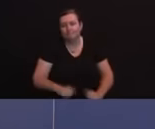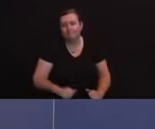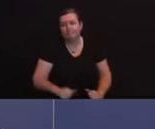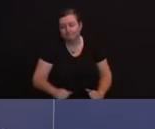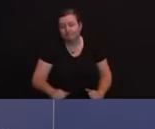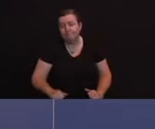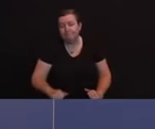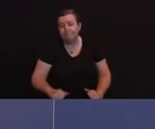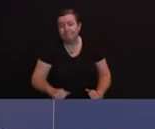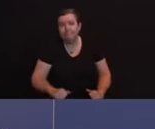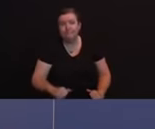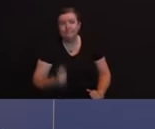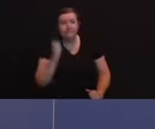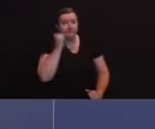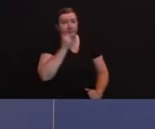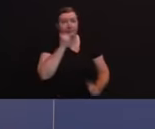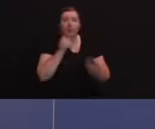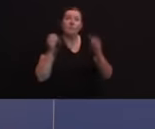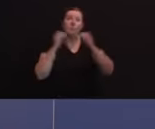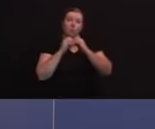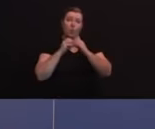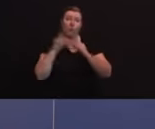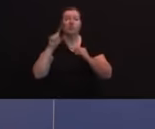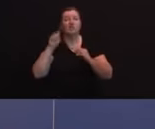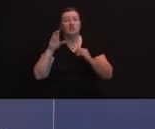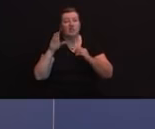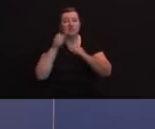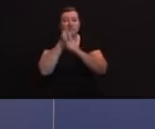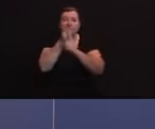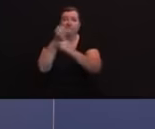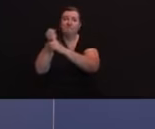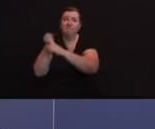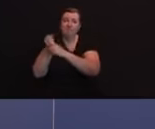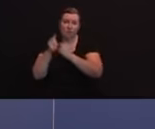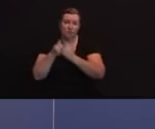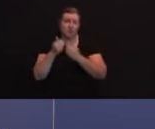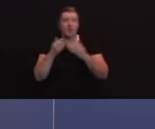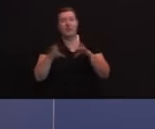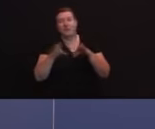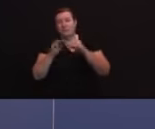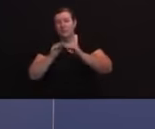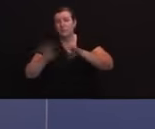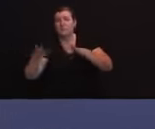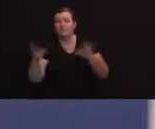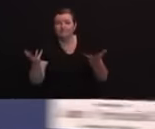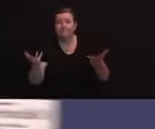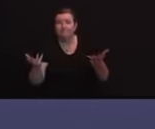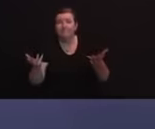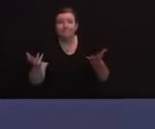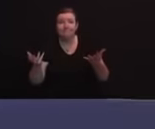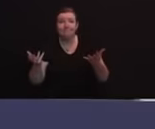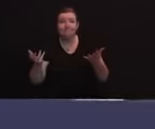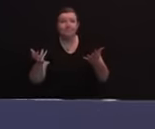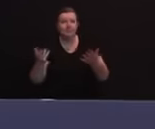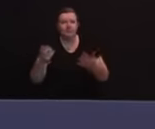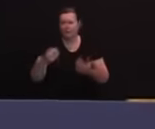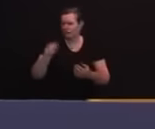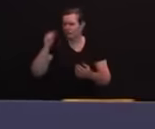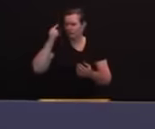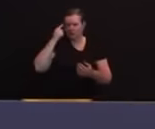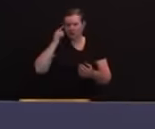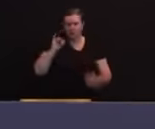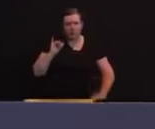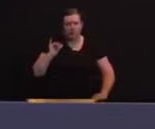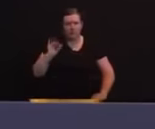more long-term care facilities with new active outbreaks. Testing, you've got an issue which